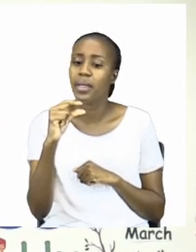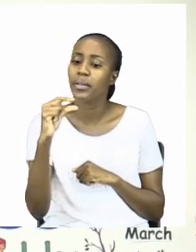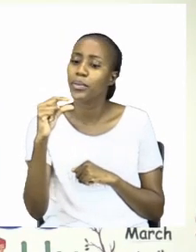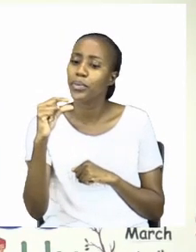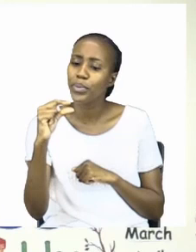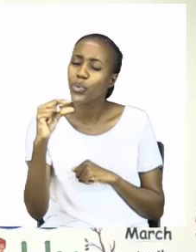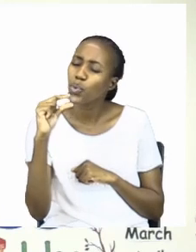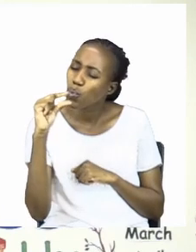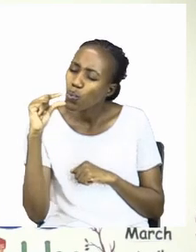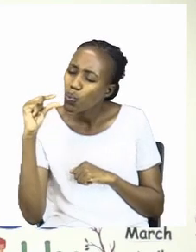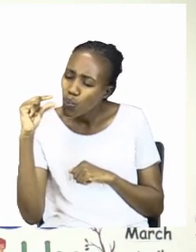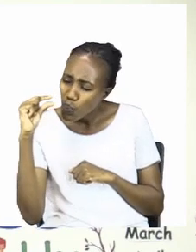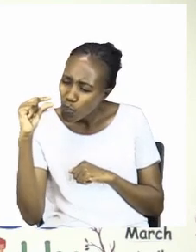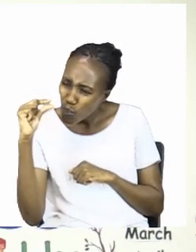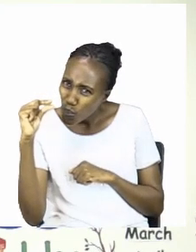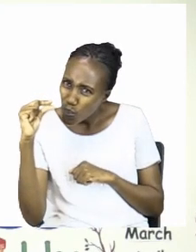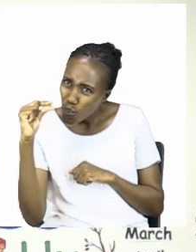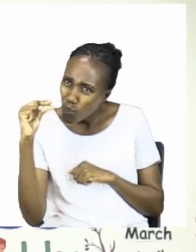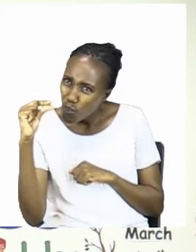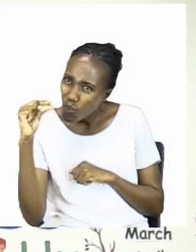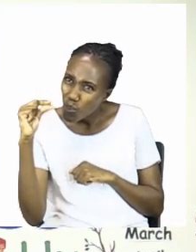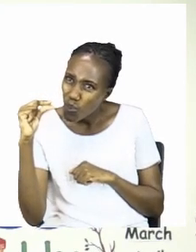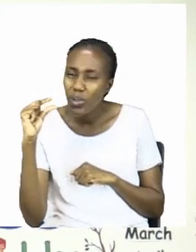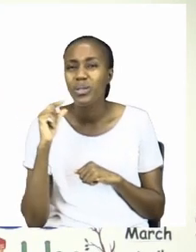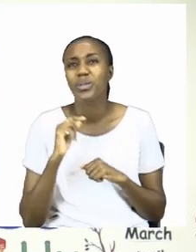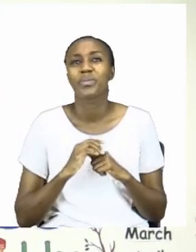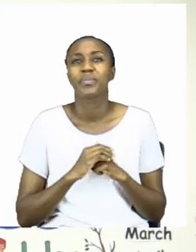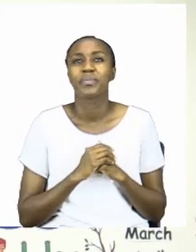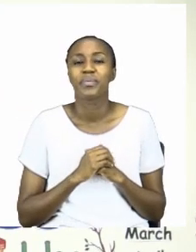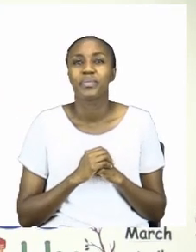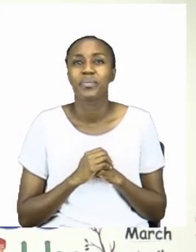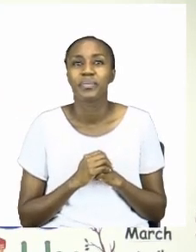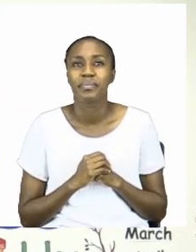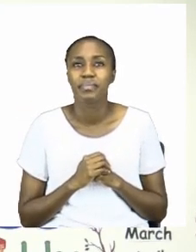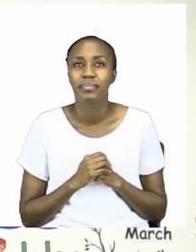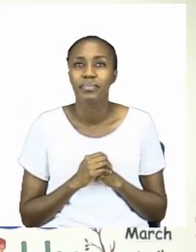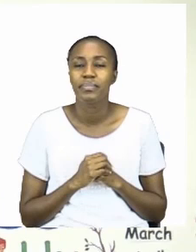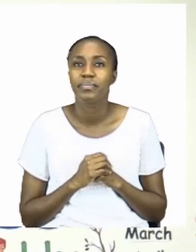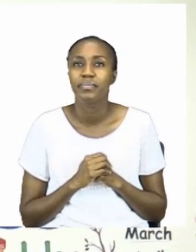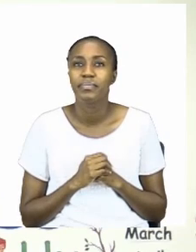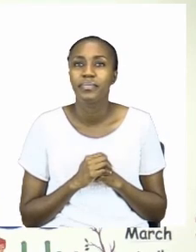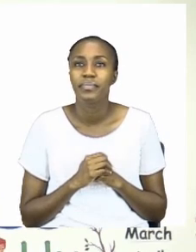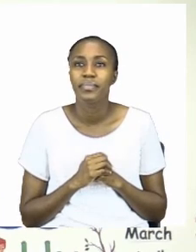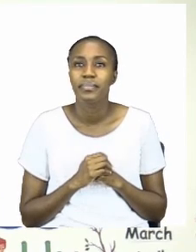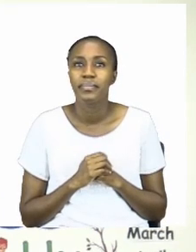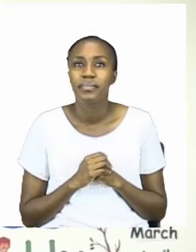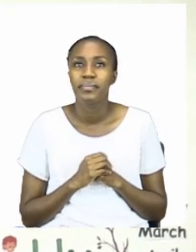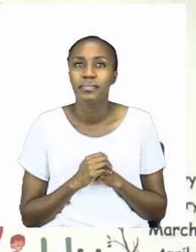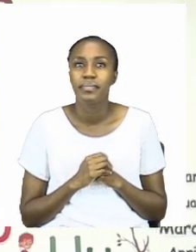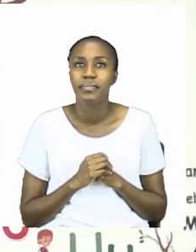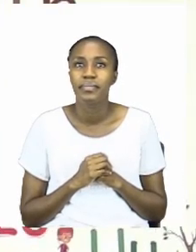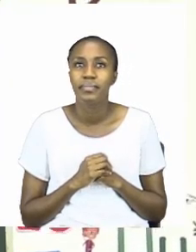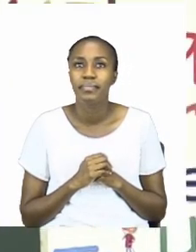the third one is even smaller than the second one. And then the last part you will see